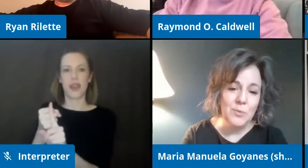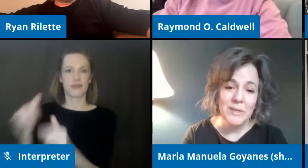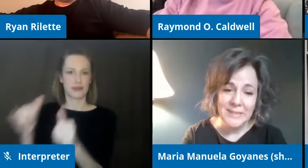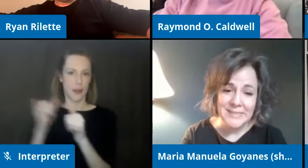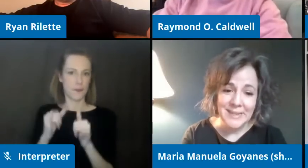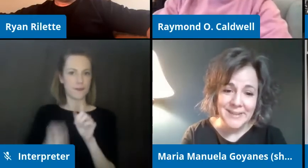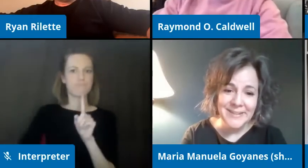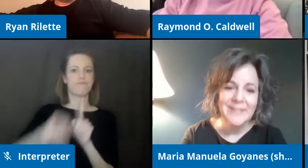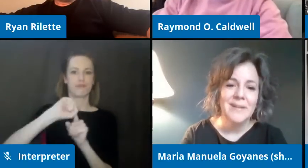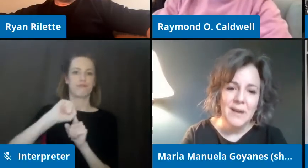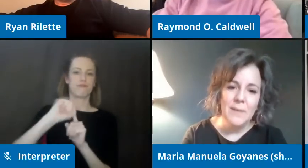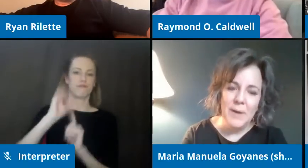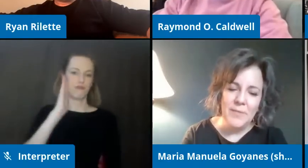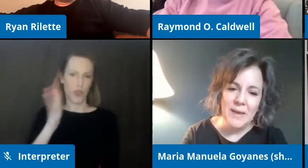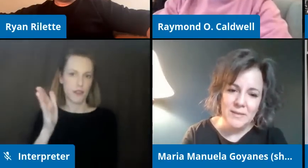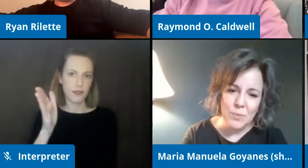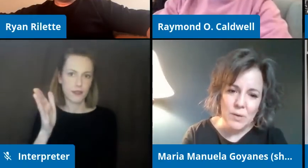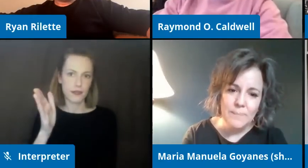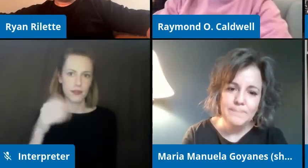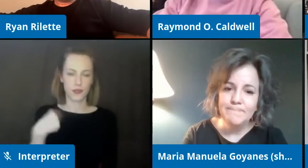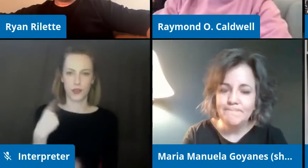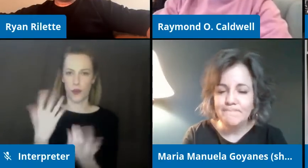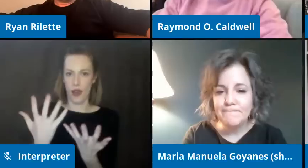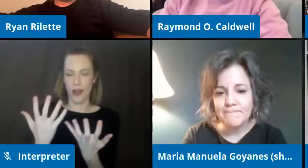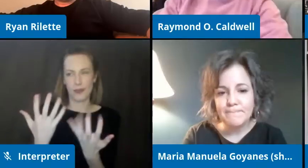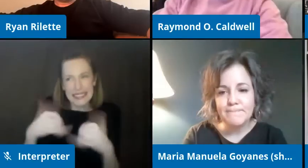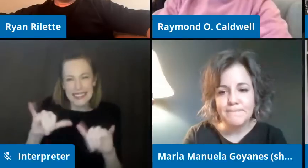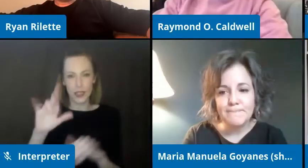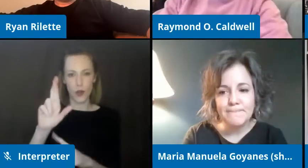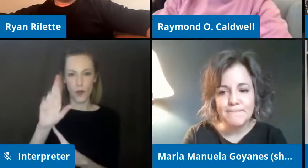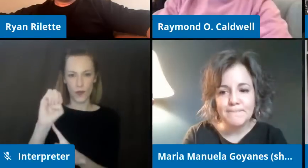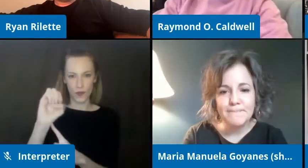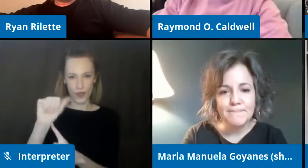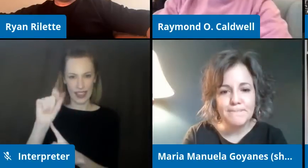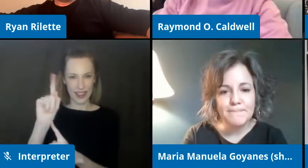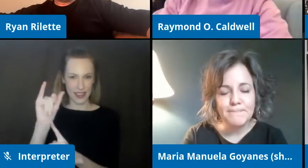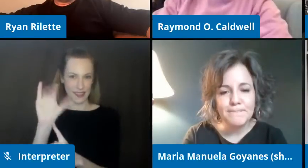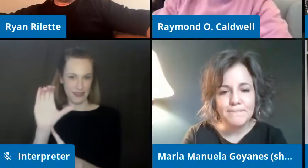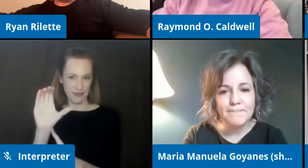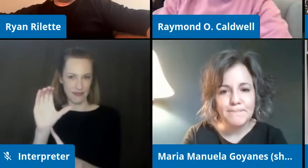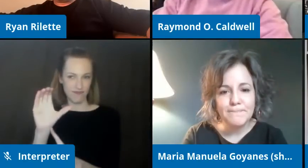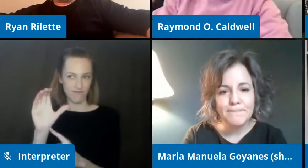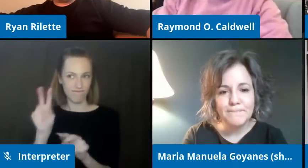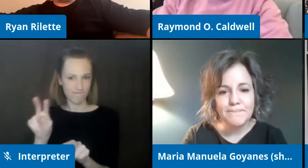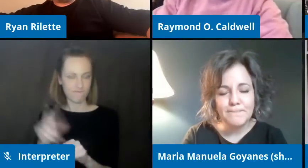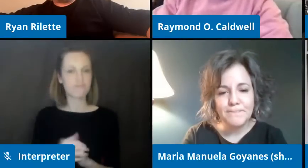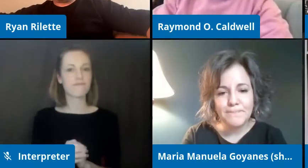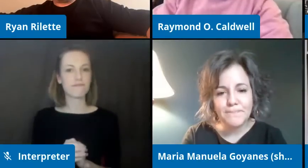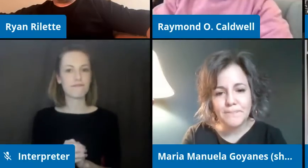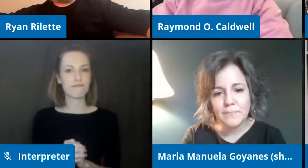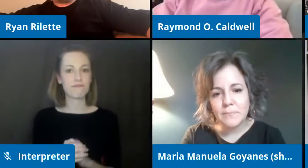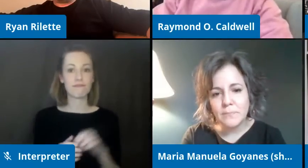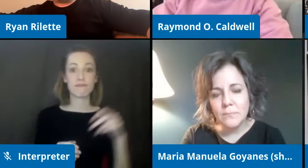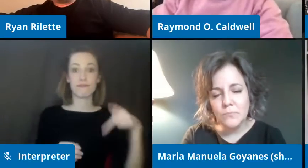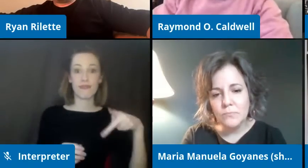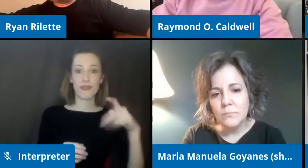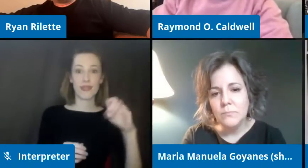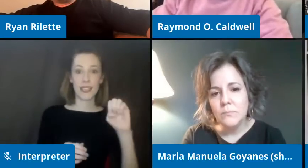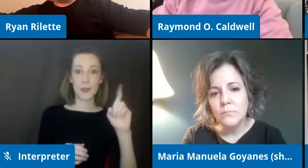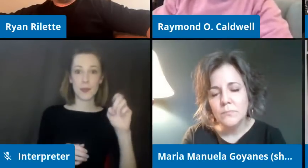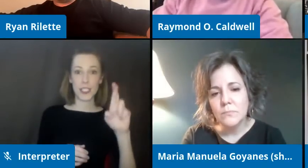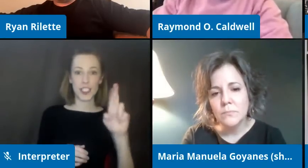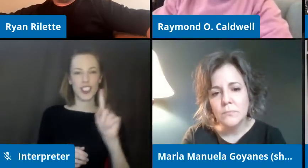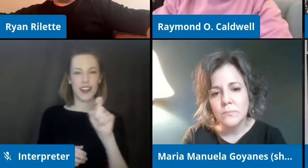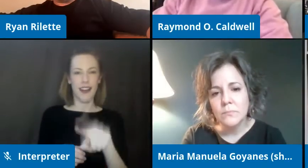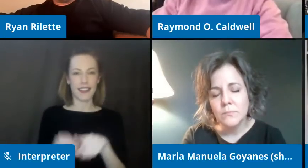be realistic about that as well. Raymond, how about Theater Alliance, a theater in Anacostia,